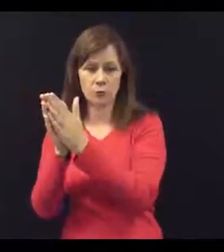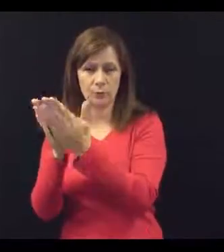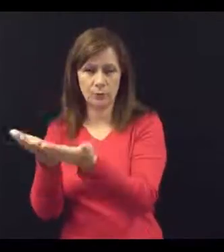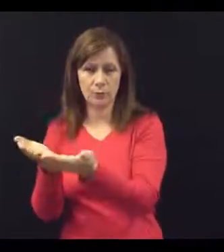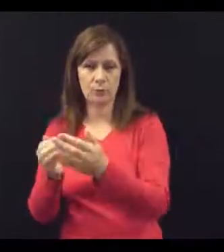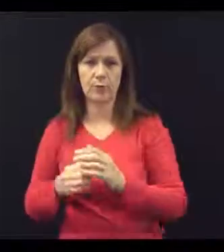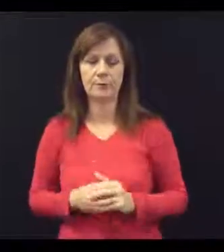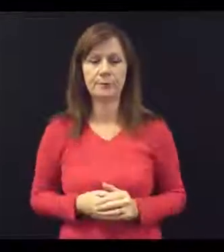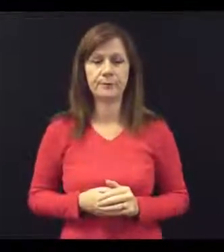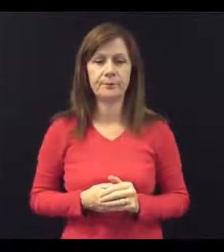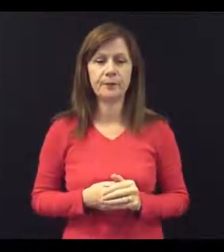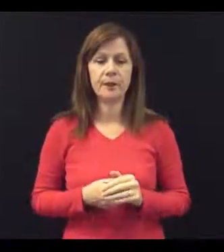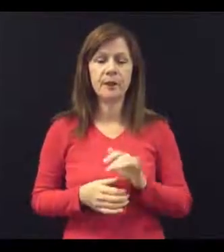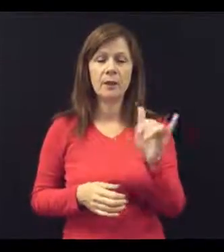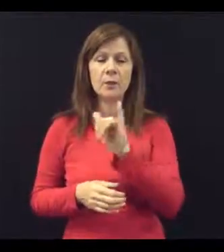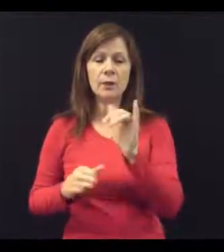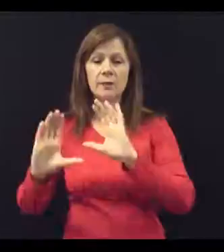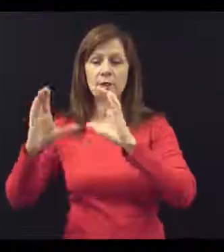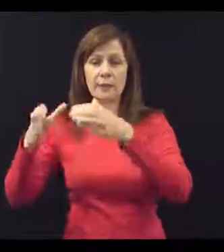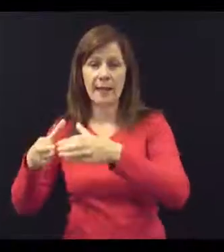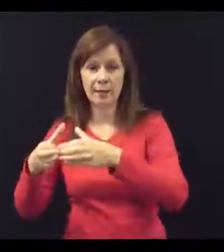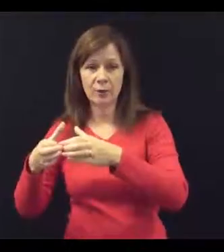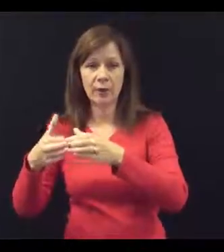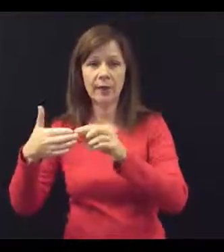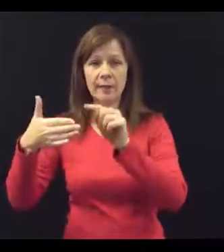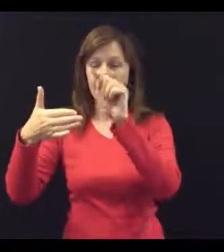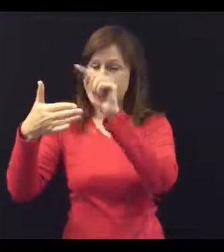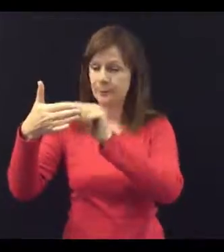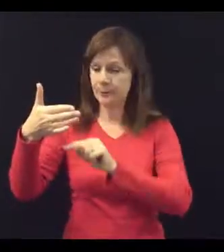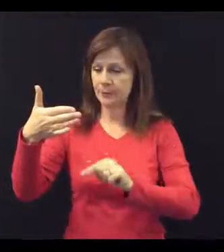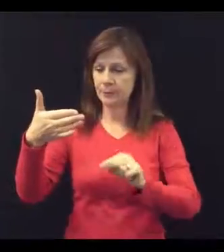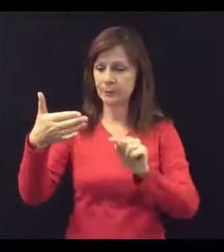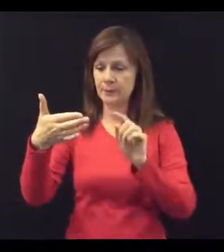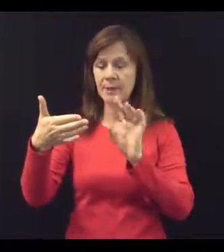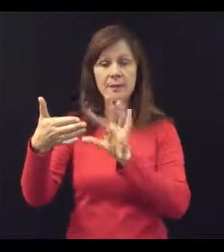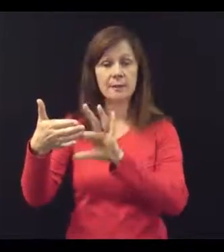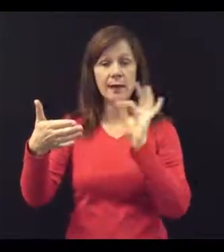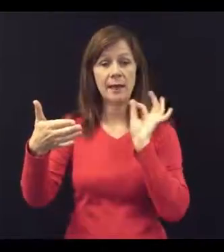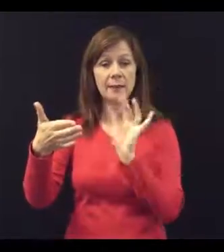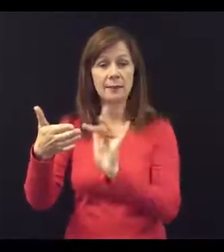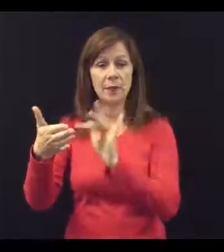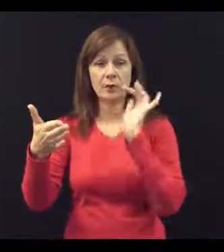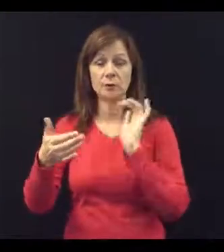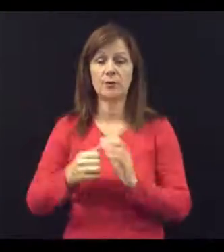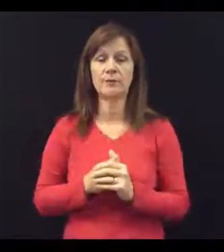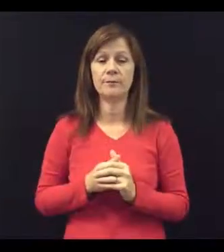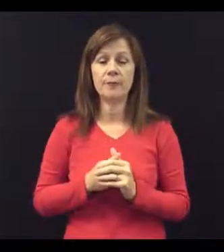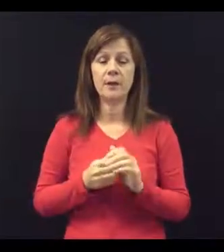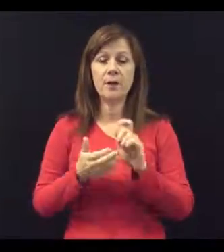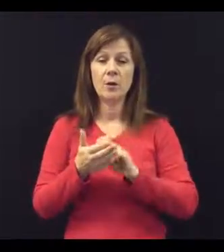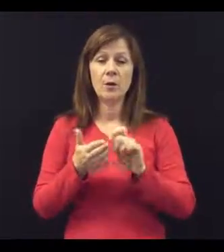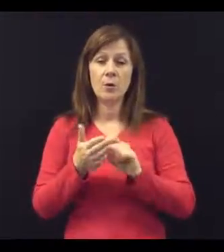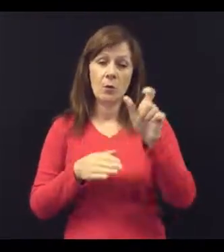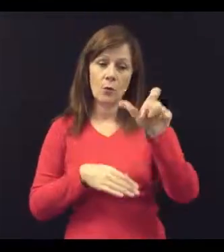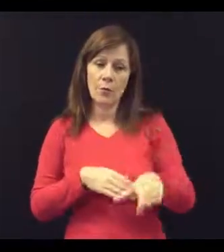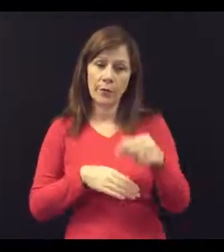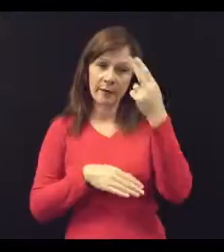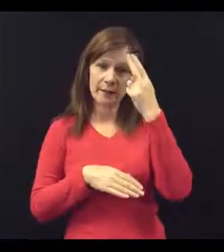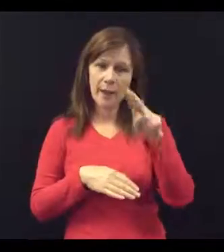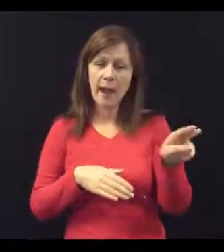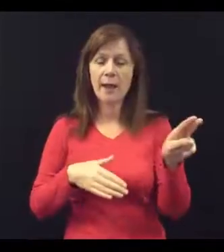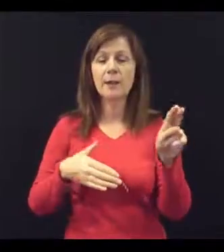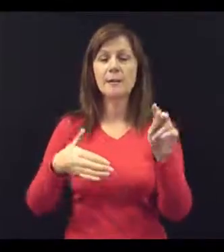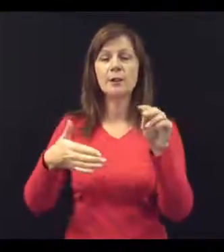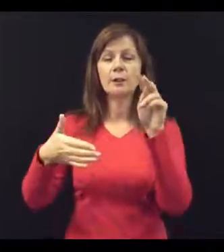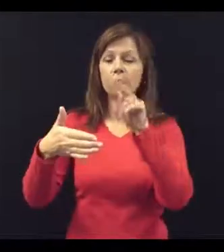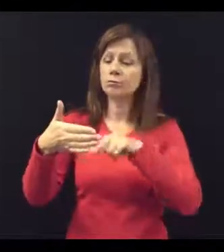select the category you would like to browse. Select either Paid or Free, then tap on an author's name listed in the left